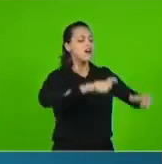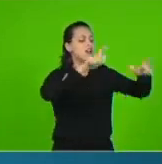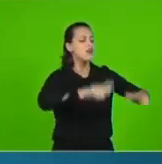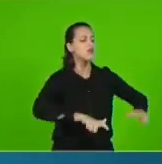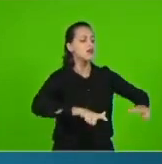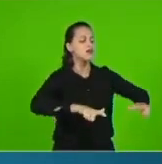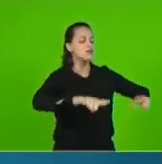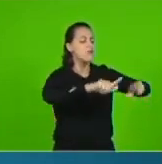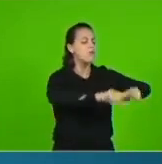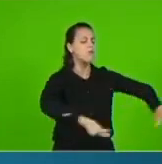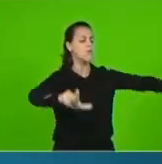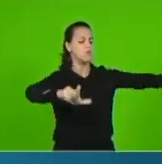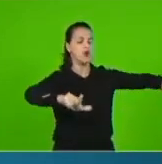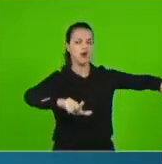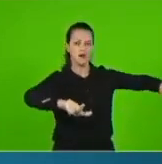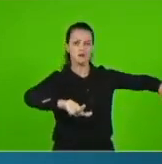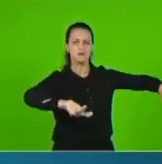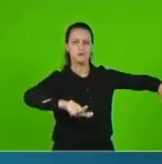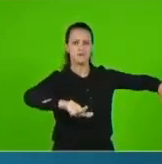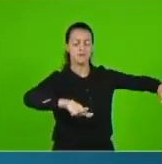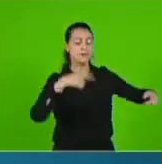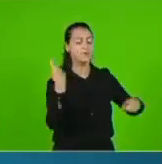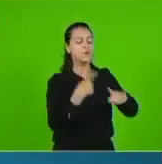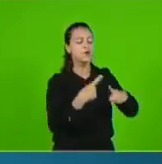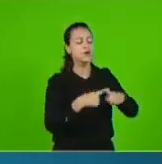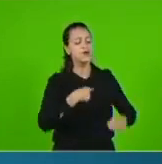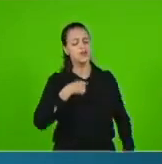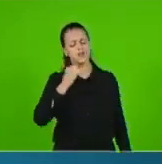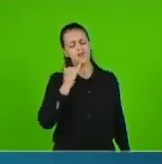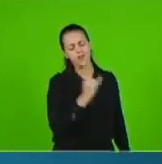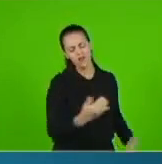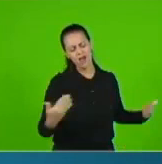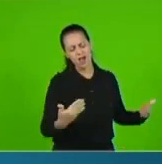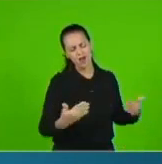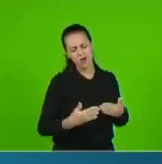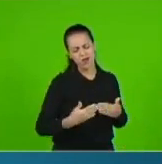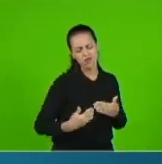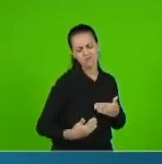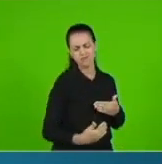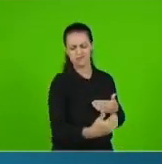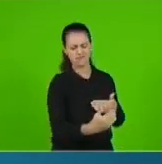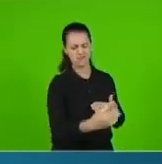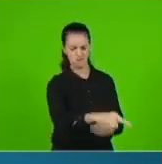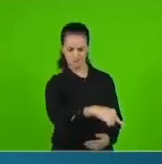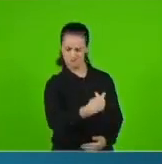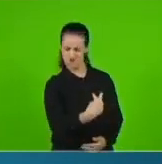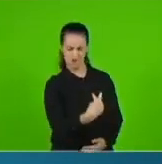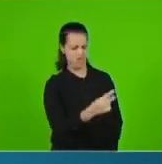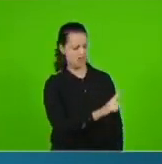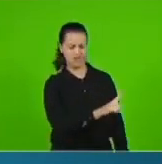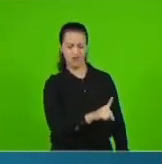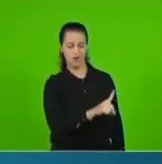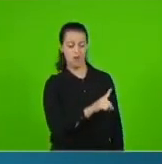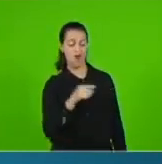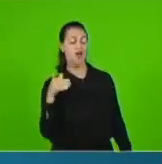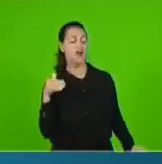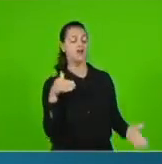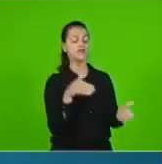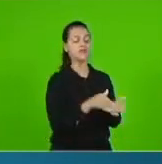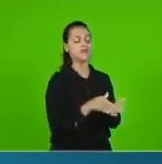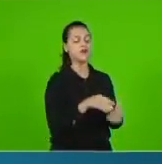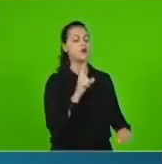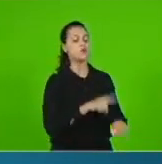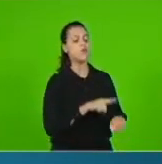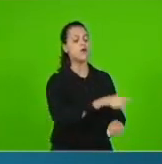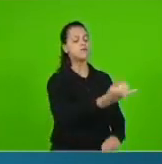your house is left to you desolate. For I say to you, you shall see me no more till you